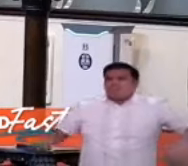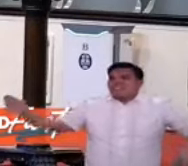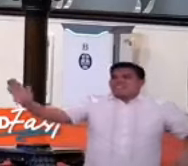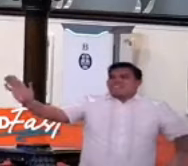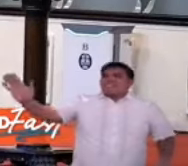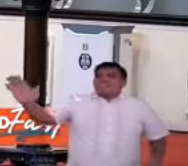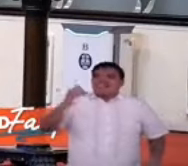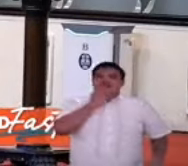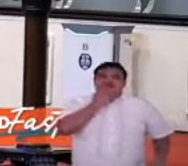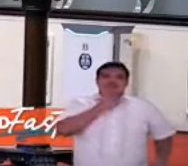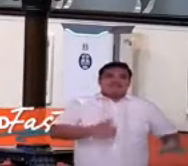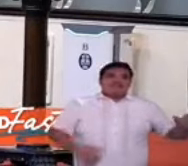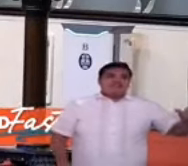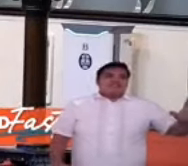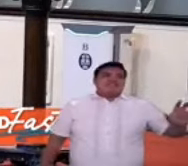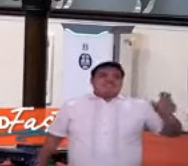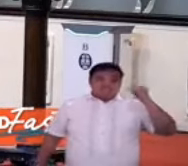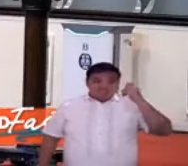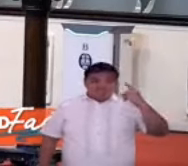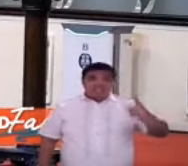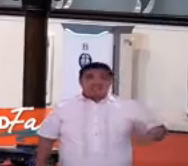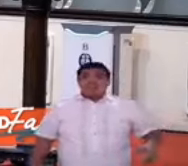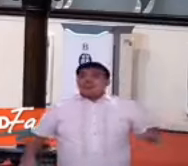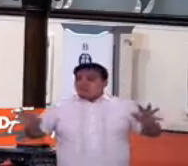Don't try to cure everything with a spanking.